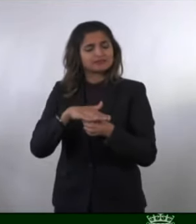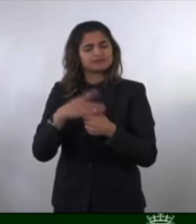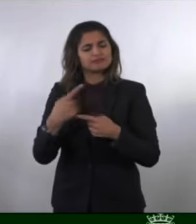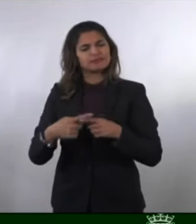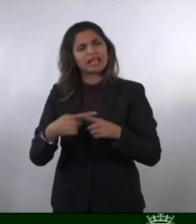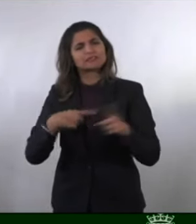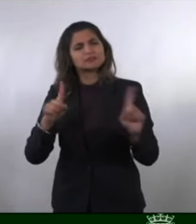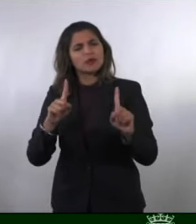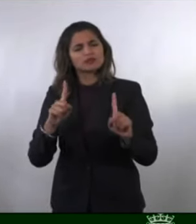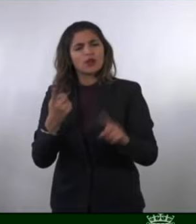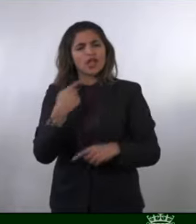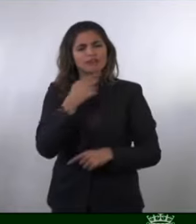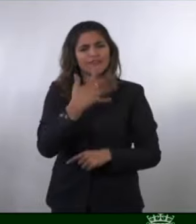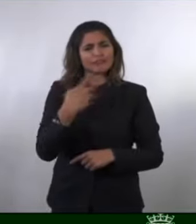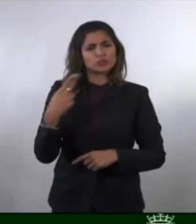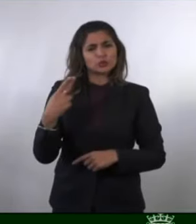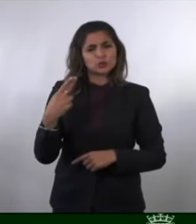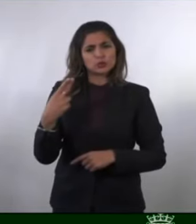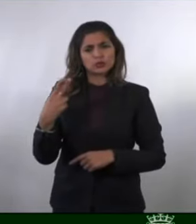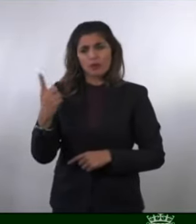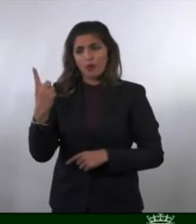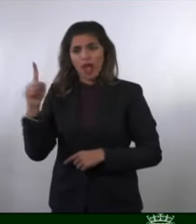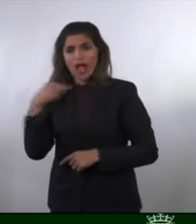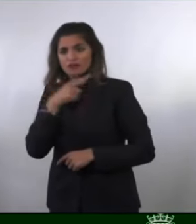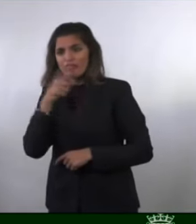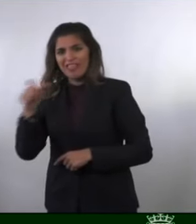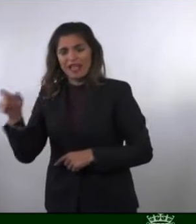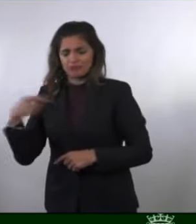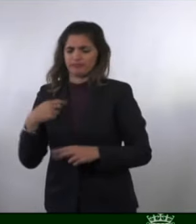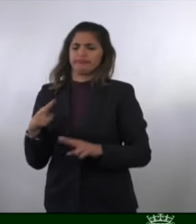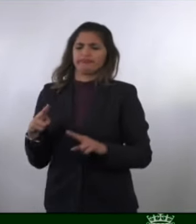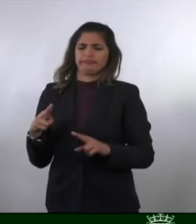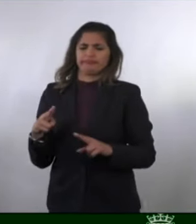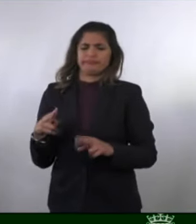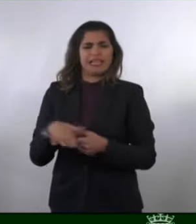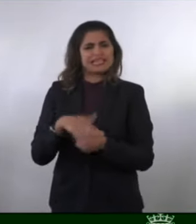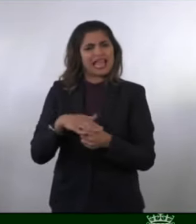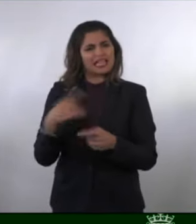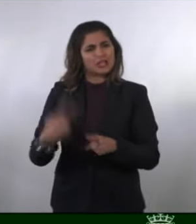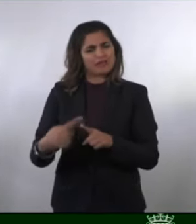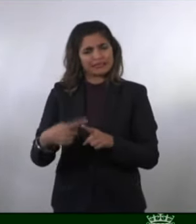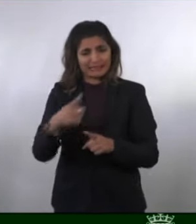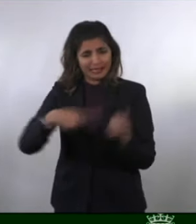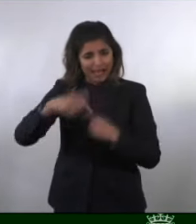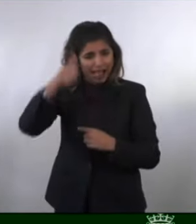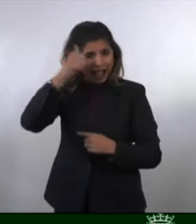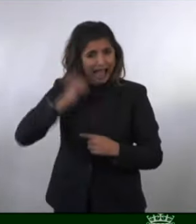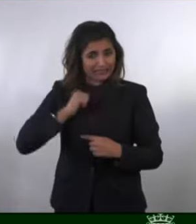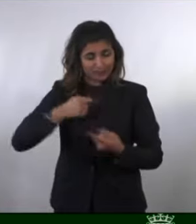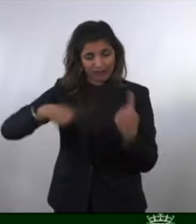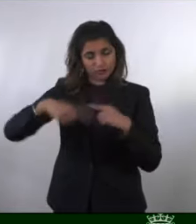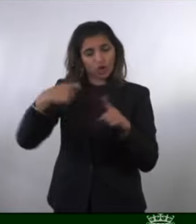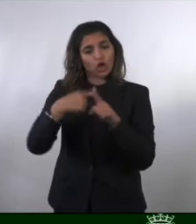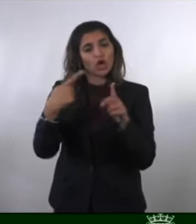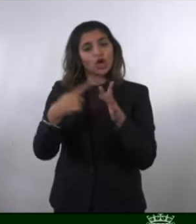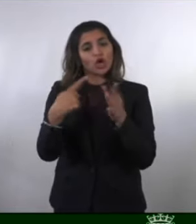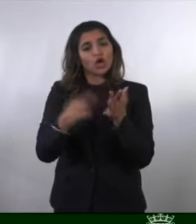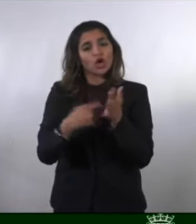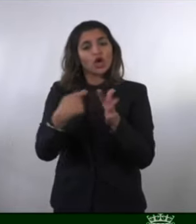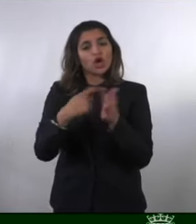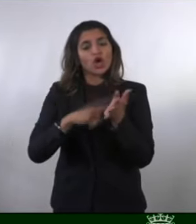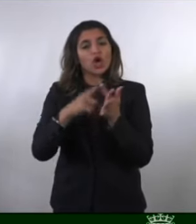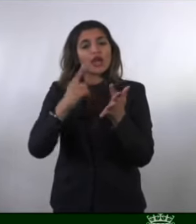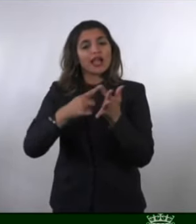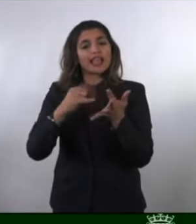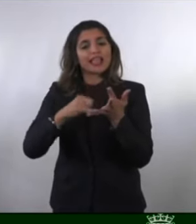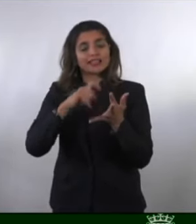and the sixth highest case rate in England, I think many people expect Kirklees to be in the highest tier when they're announced on Thursday. And of